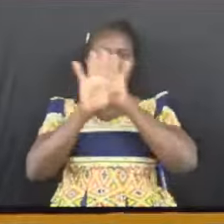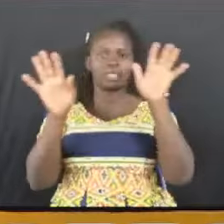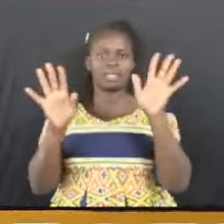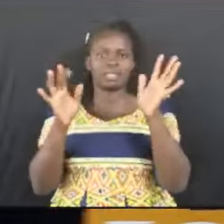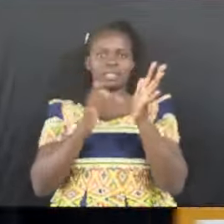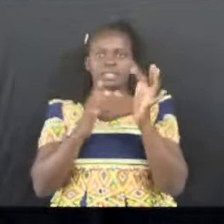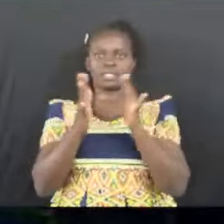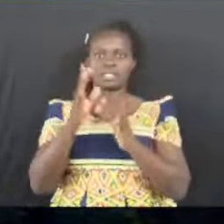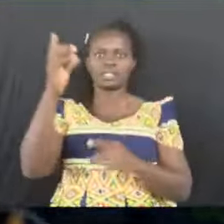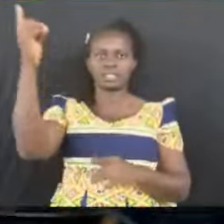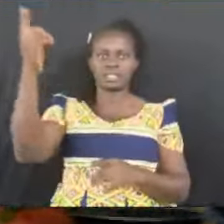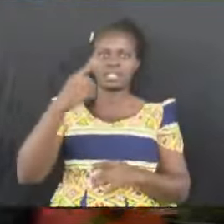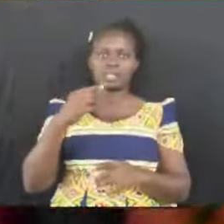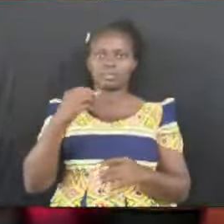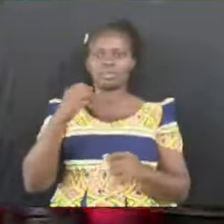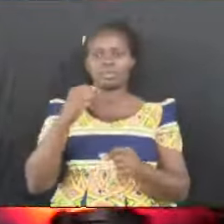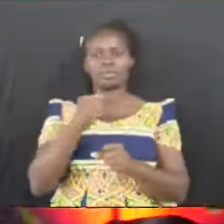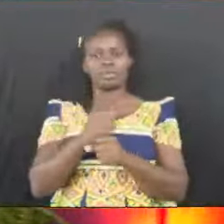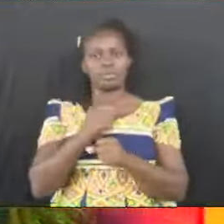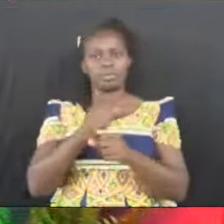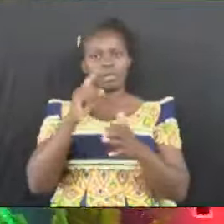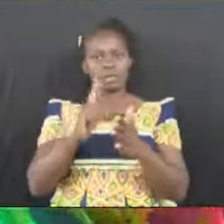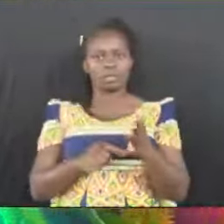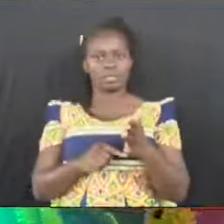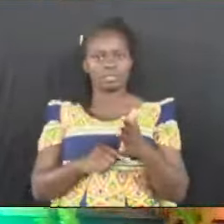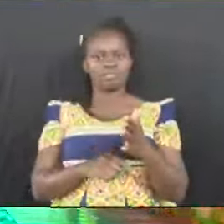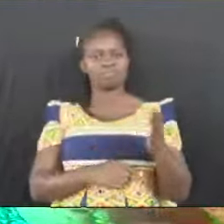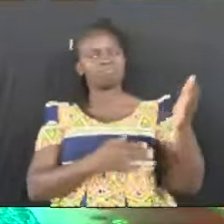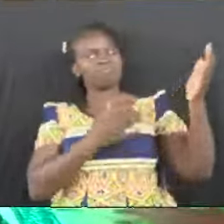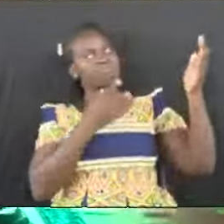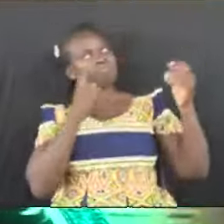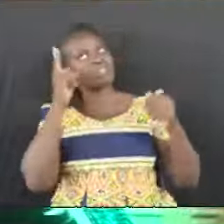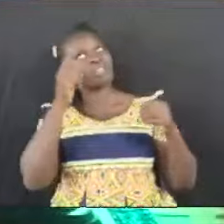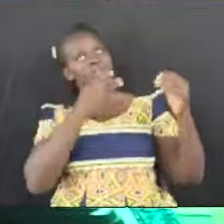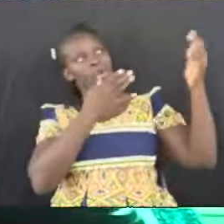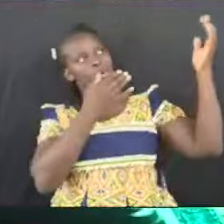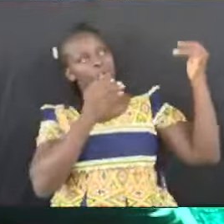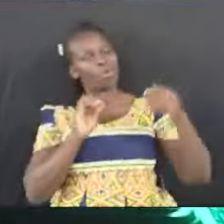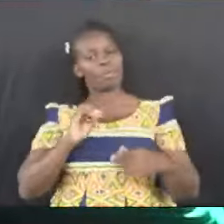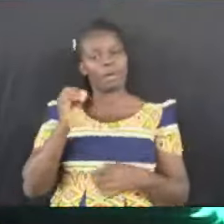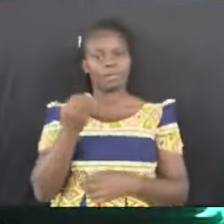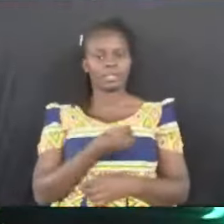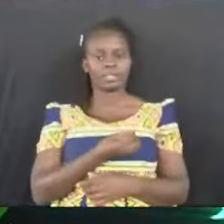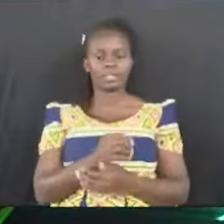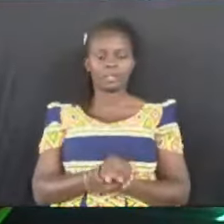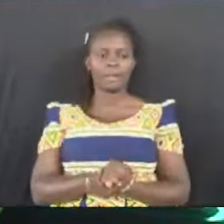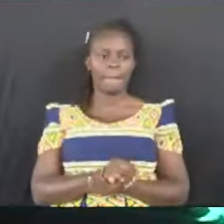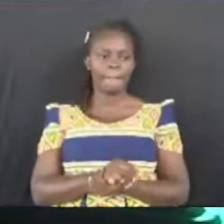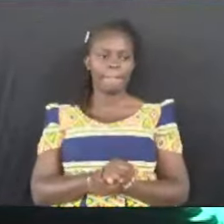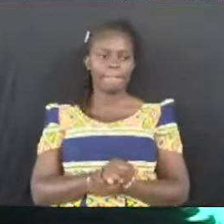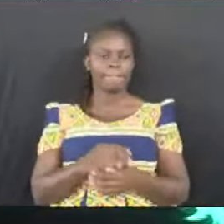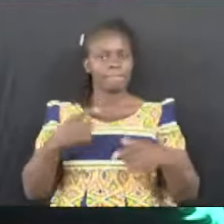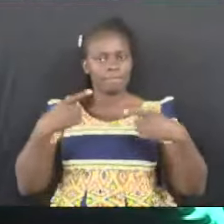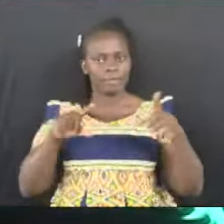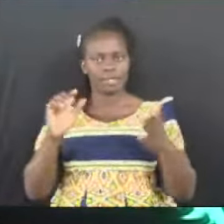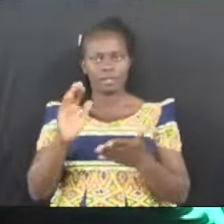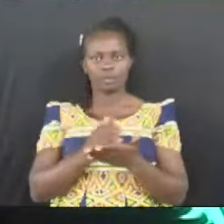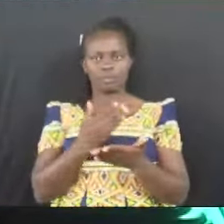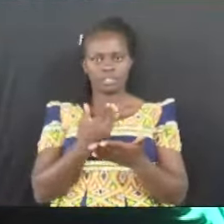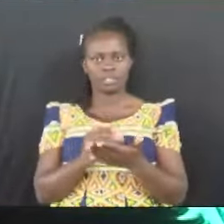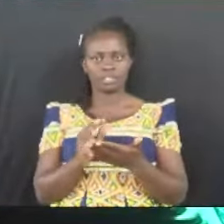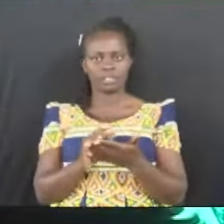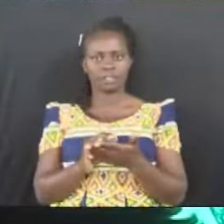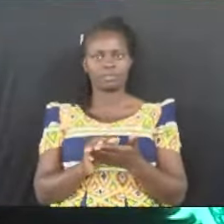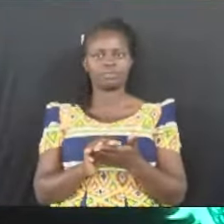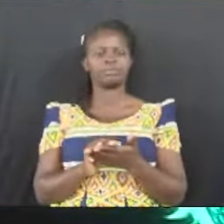Actually, he is our hope. And if I, let me just share with you one of the